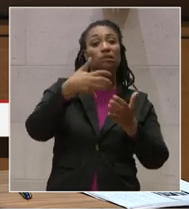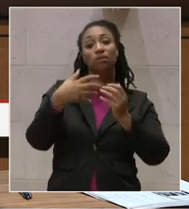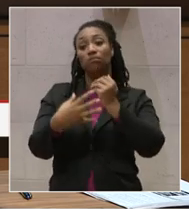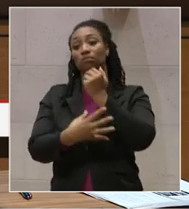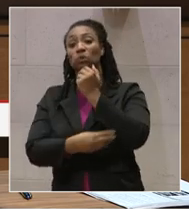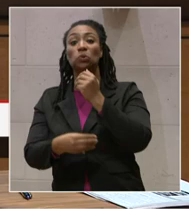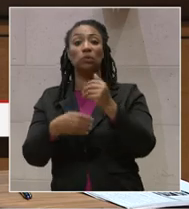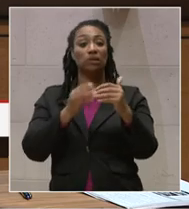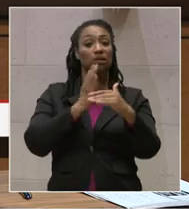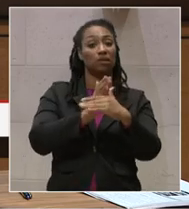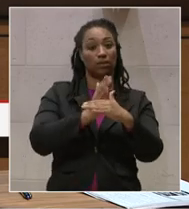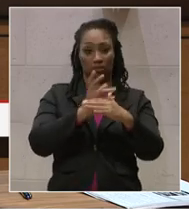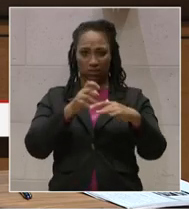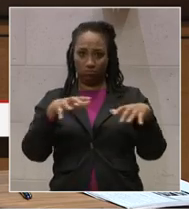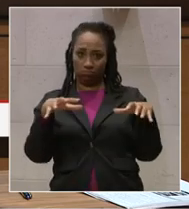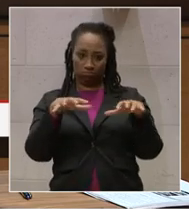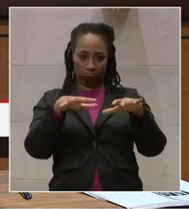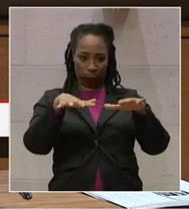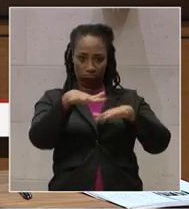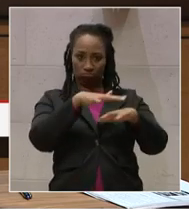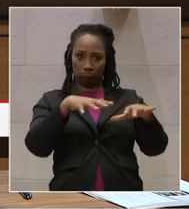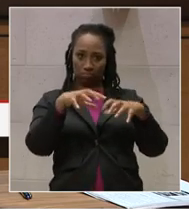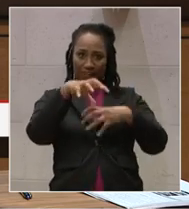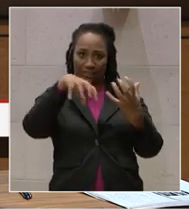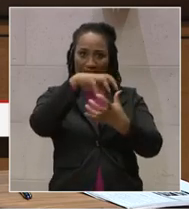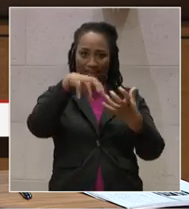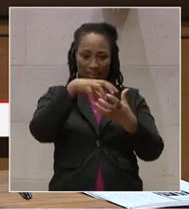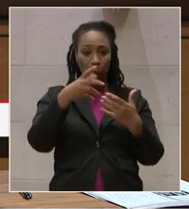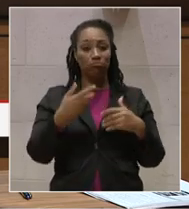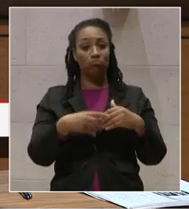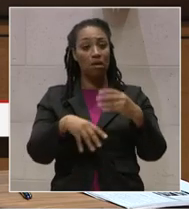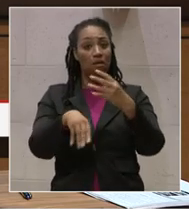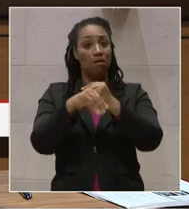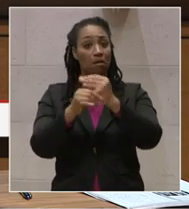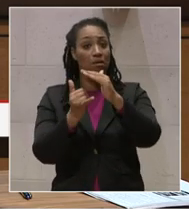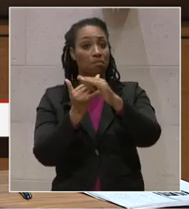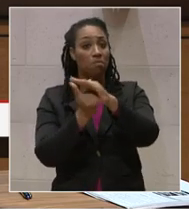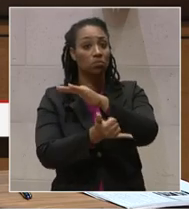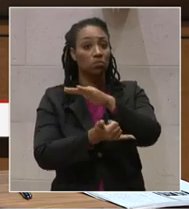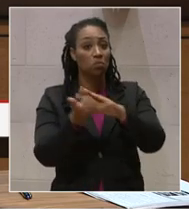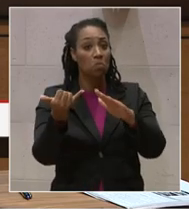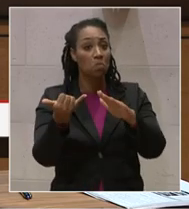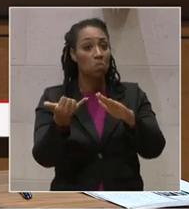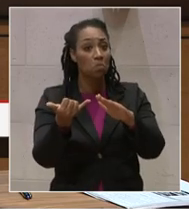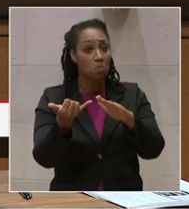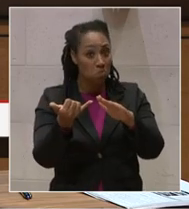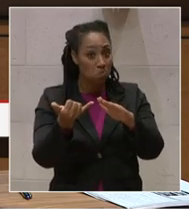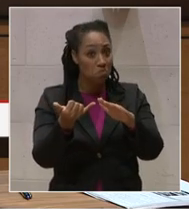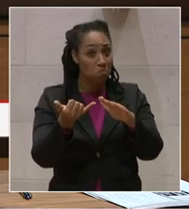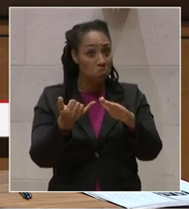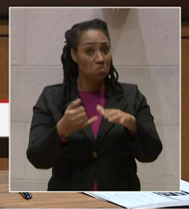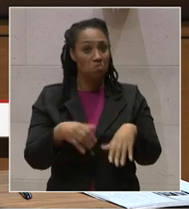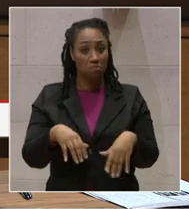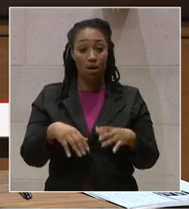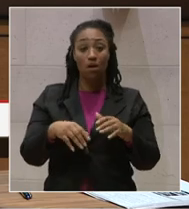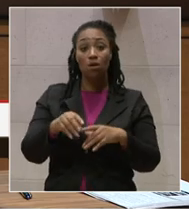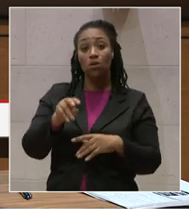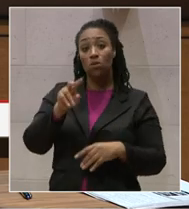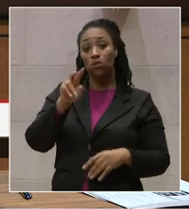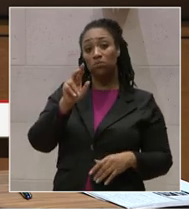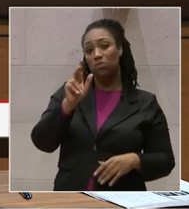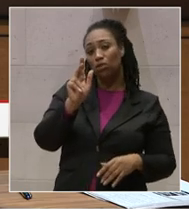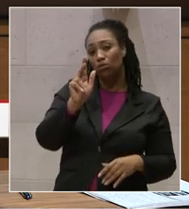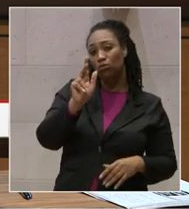market-rate housing, which is included in an amenity-rich neighborhood, and half of those affordable